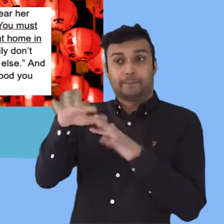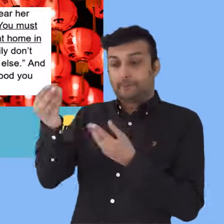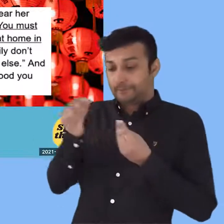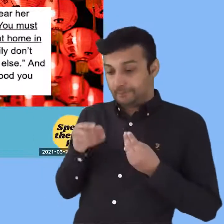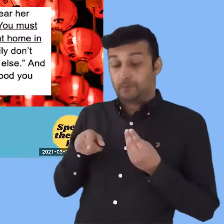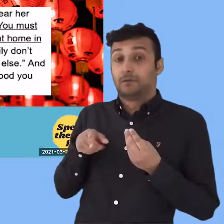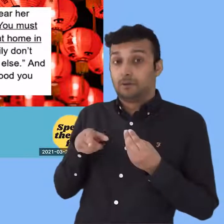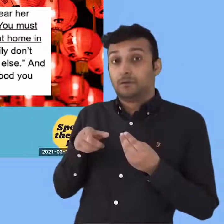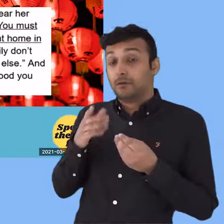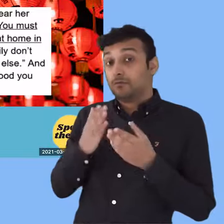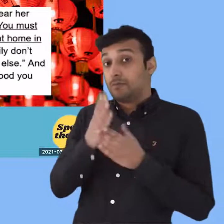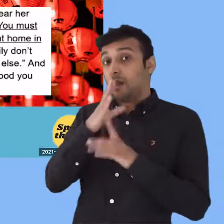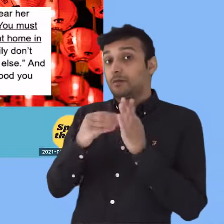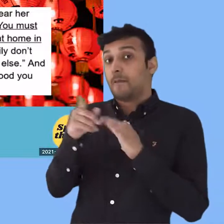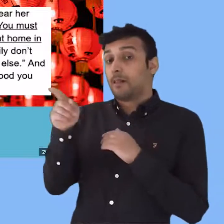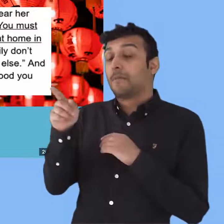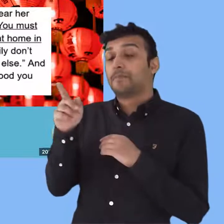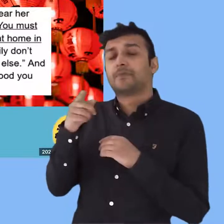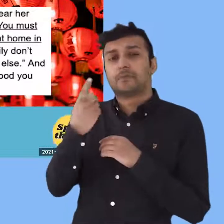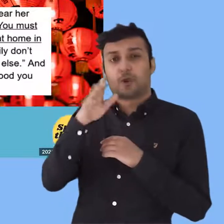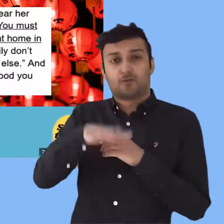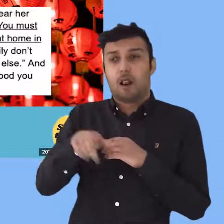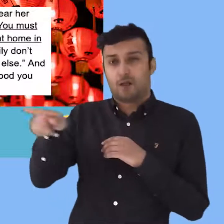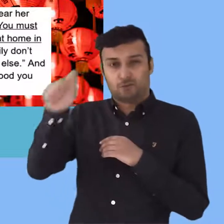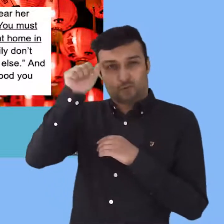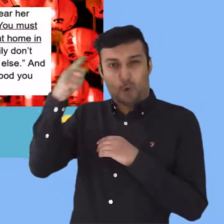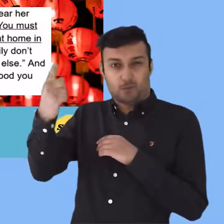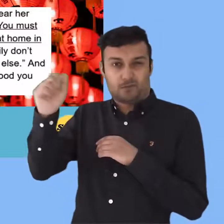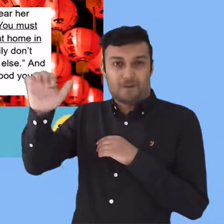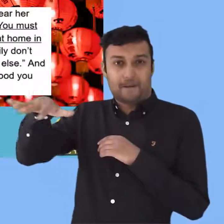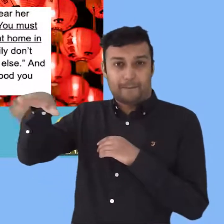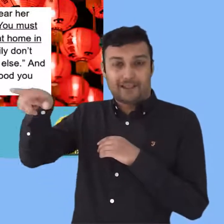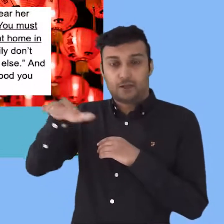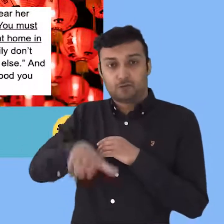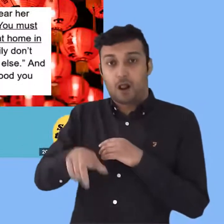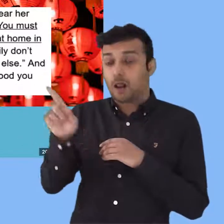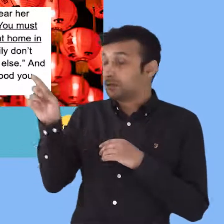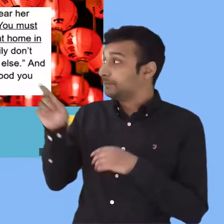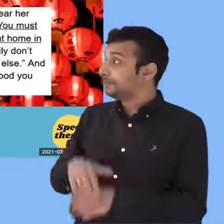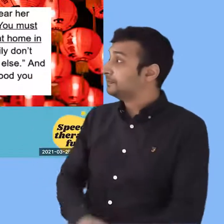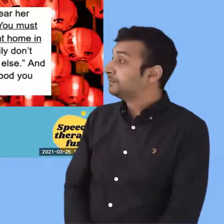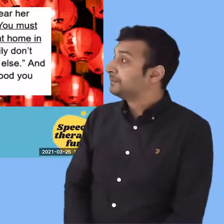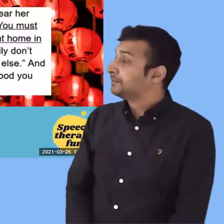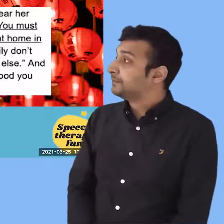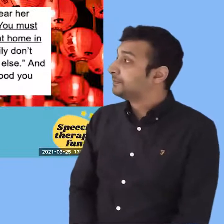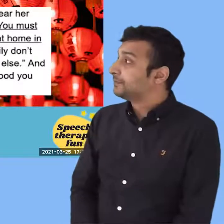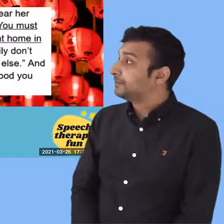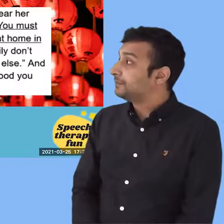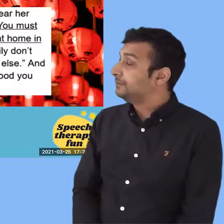me. So this is about a child that she knows in her family. So about the only